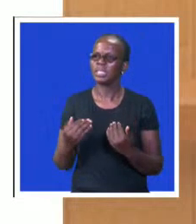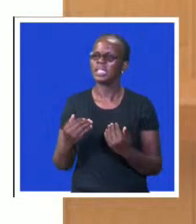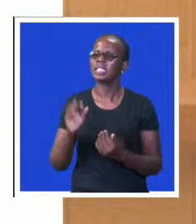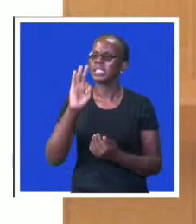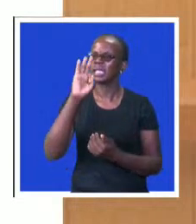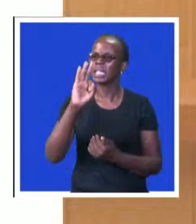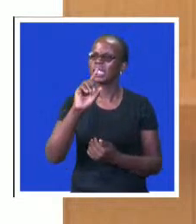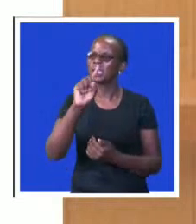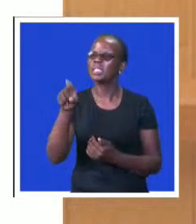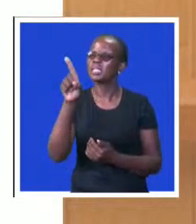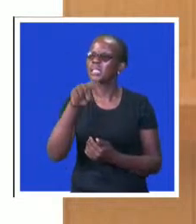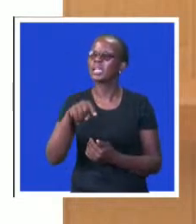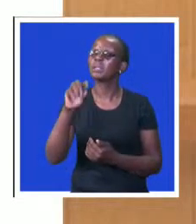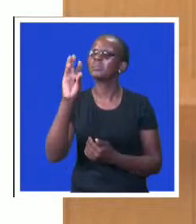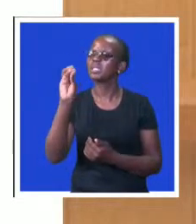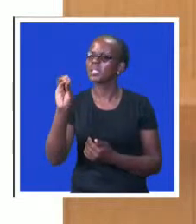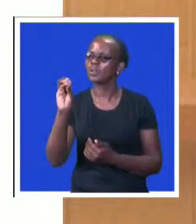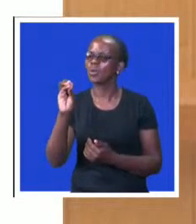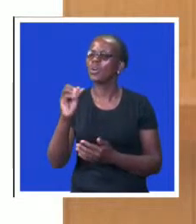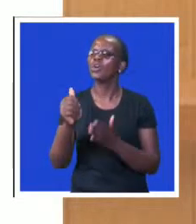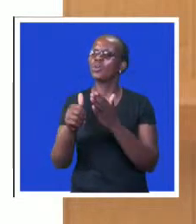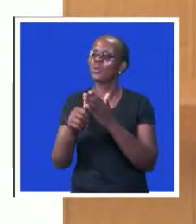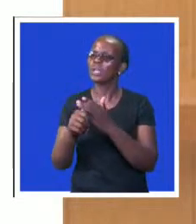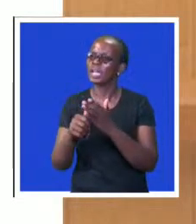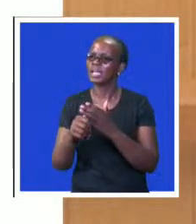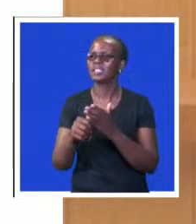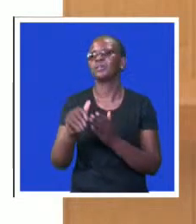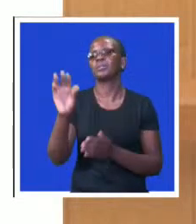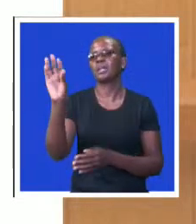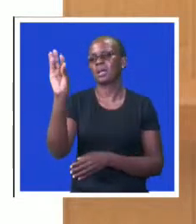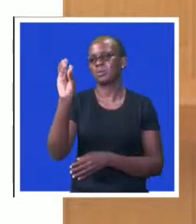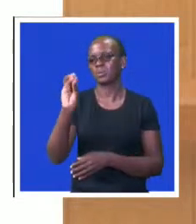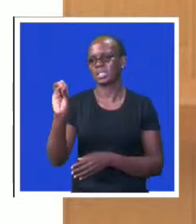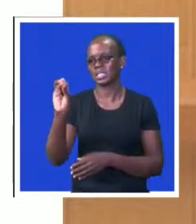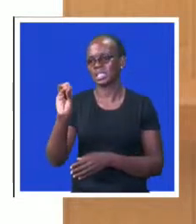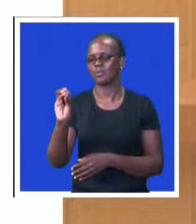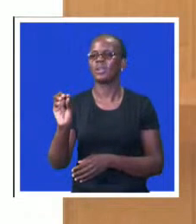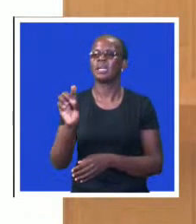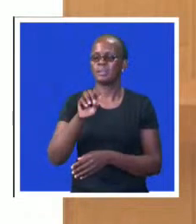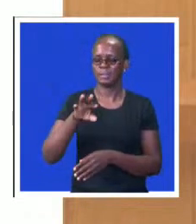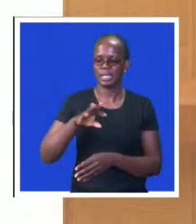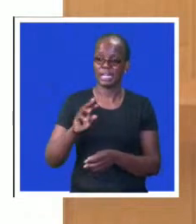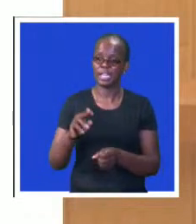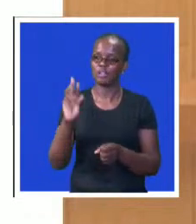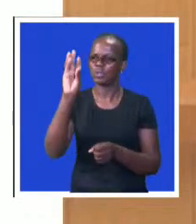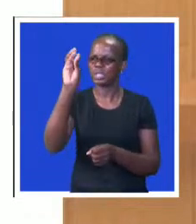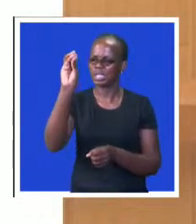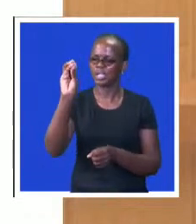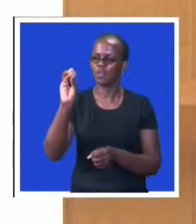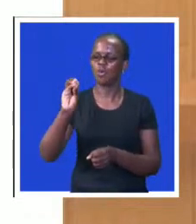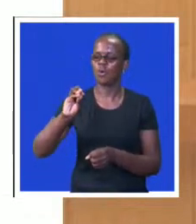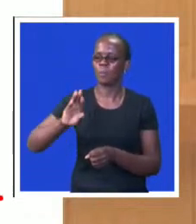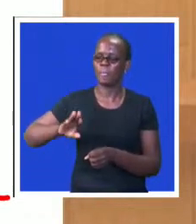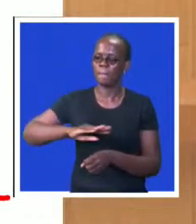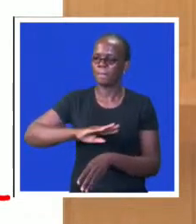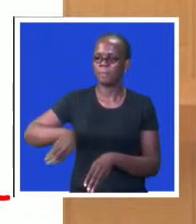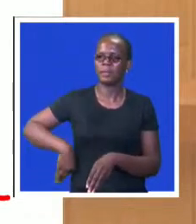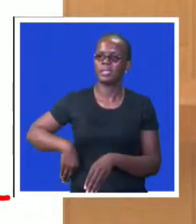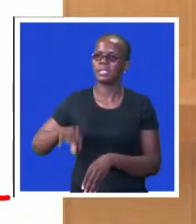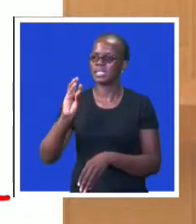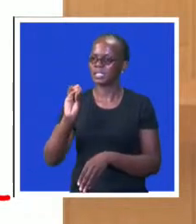0, which is 0. Then we are going to subtract. 0 minus